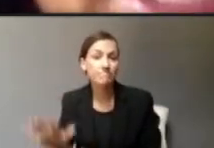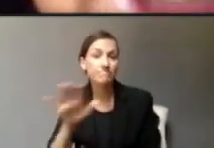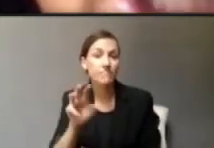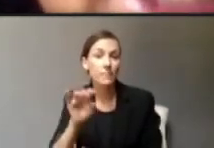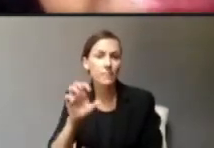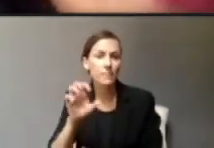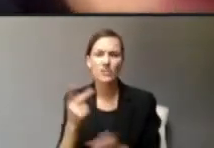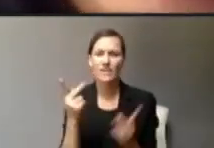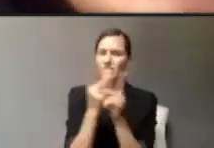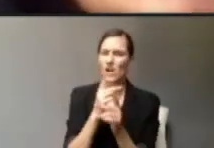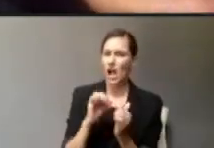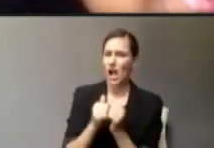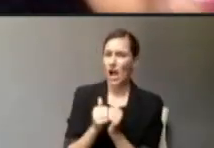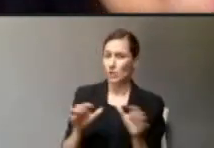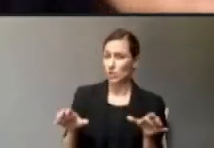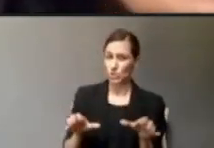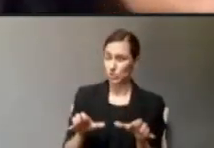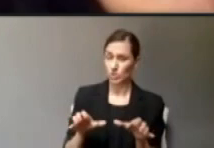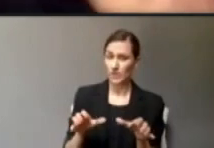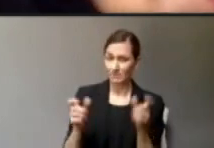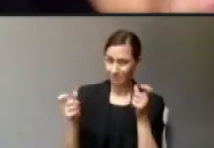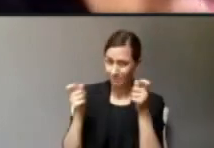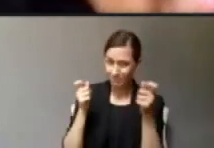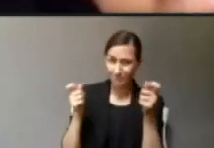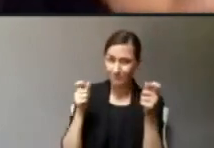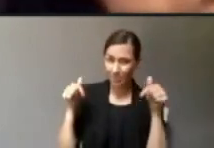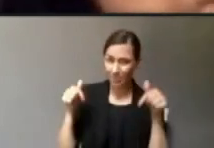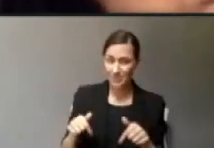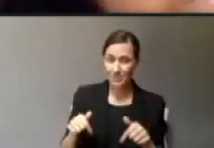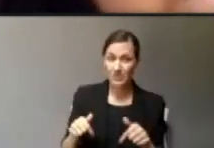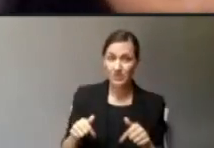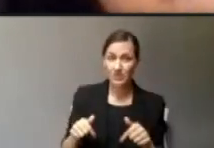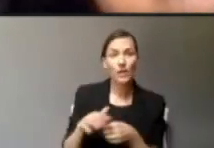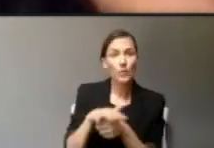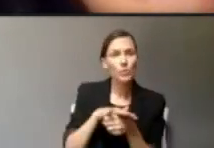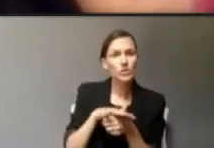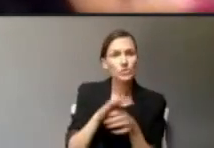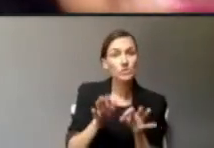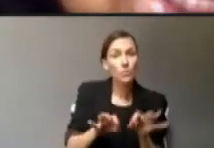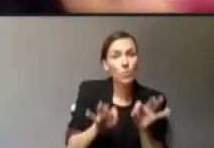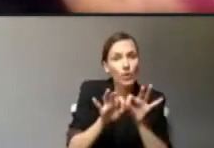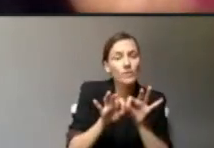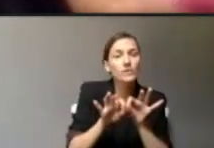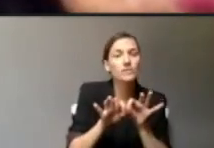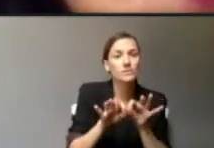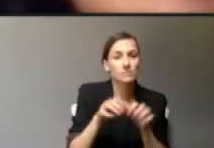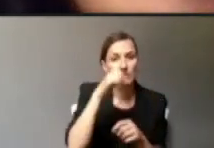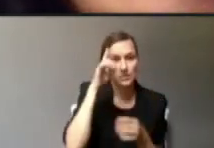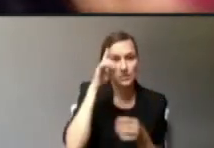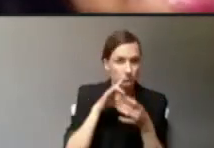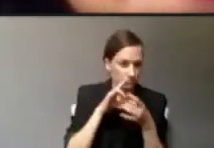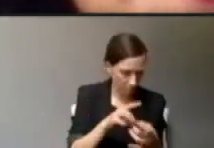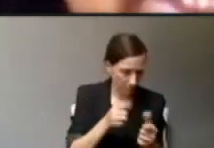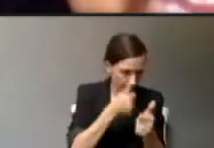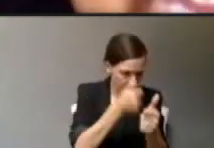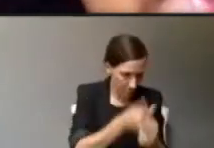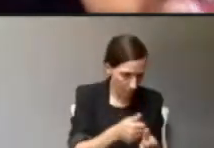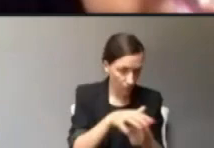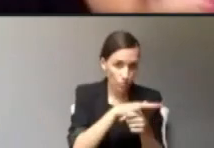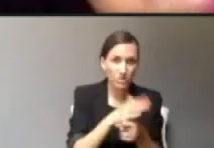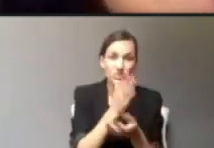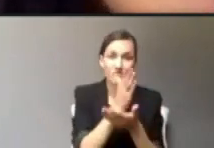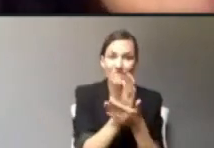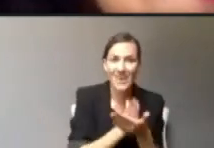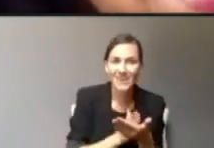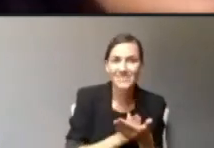folks managing this. Understanding that the regional piece of it is very important because obviously we are tied to the regional phases of the